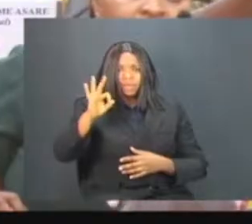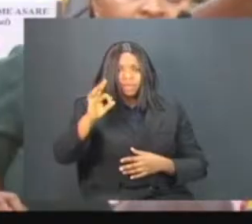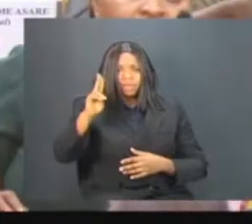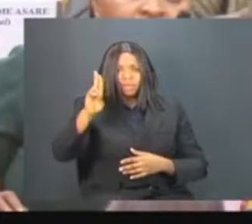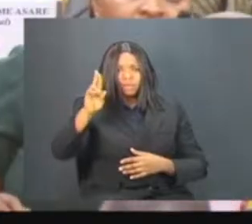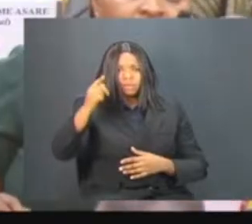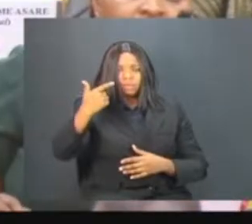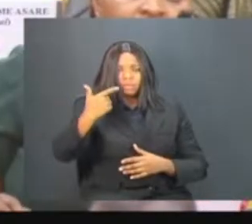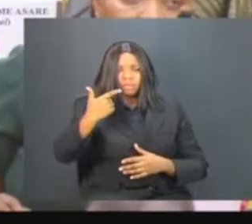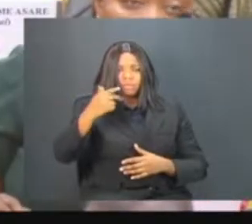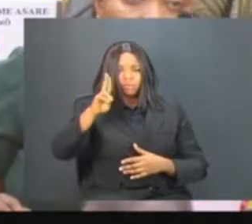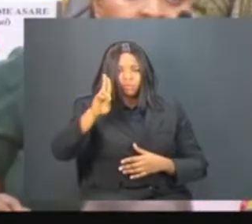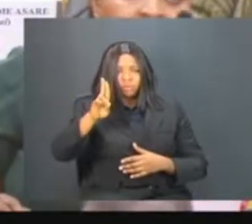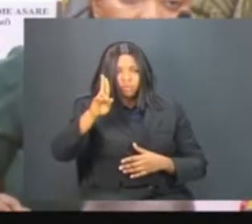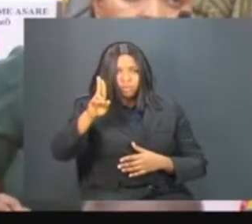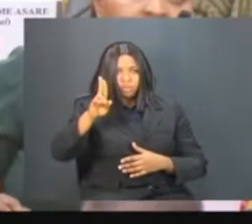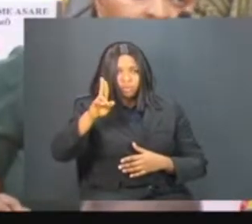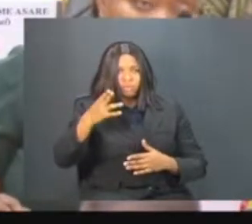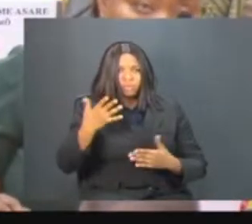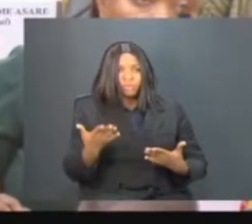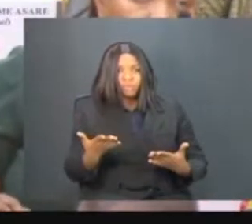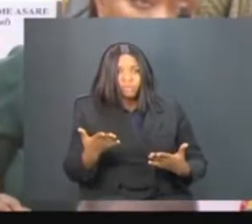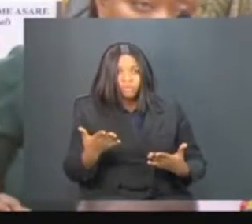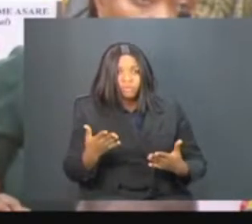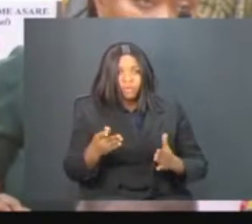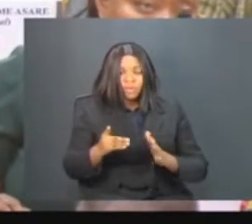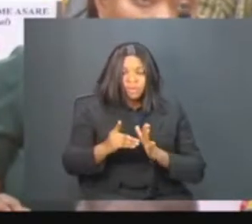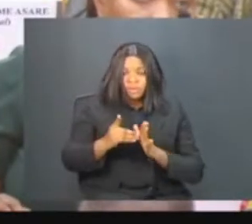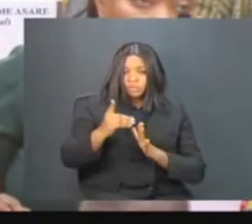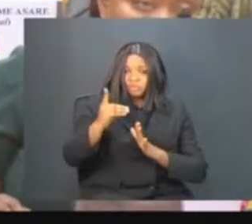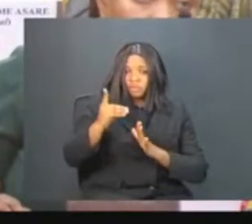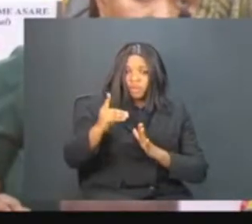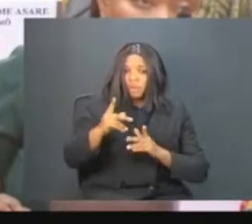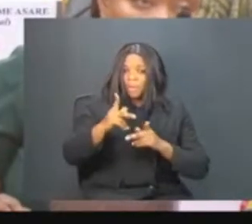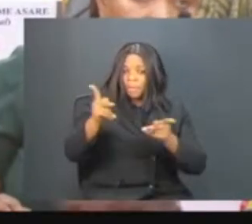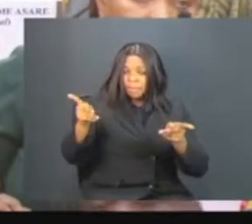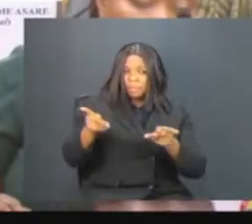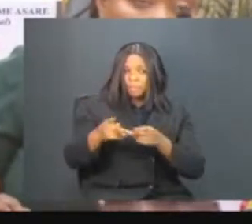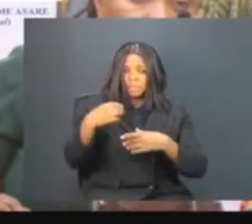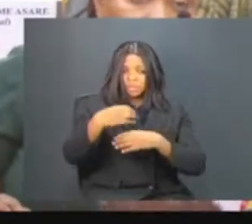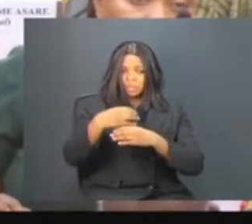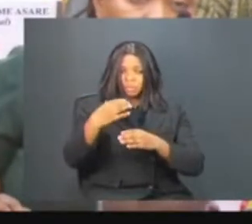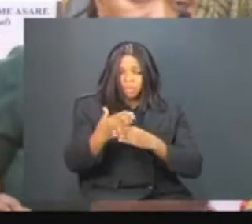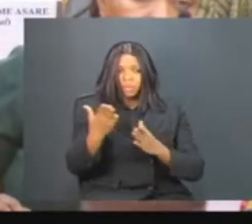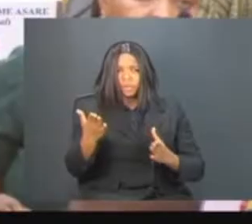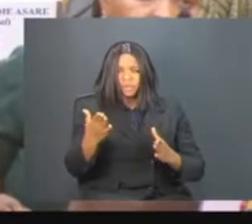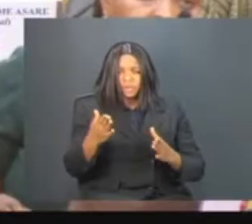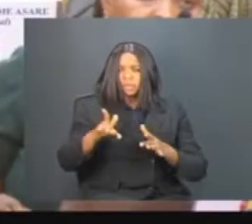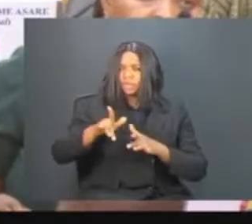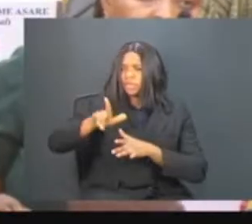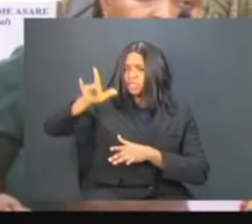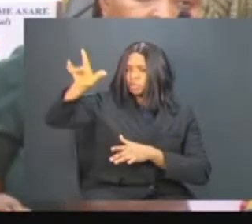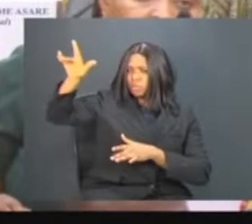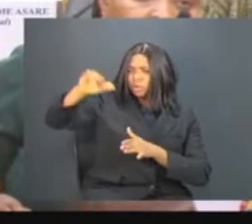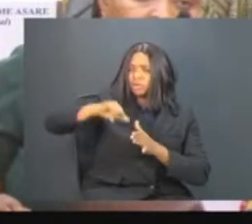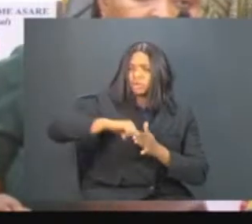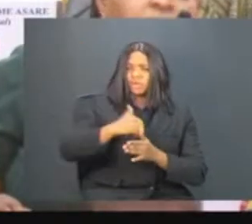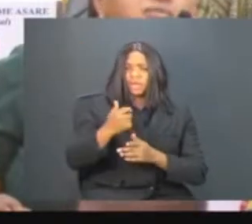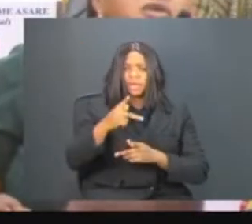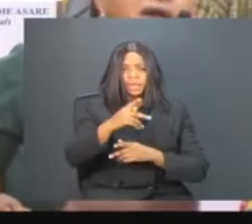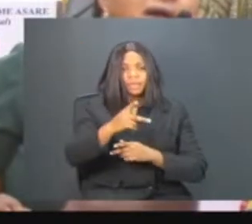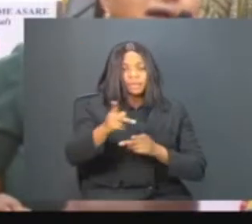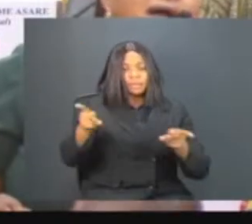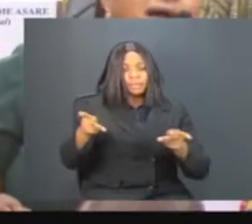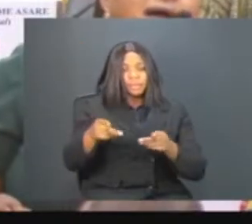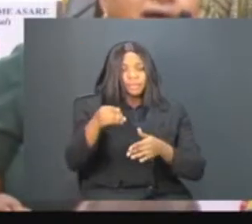that we will produce and export to Zambia and other places in the world. This is what we mean when we talk about the 24-hour